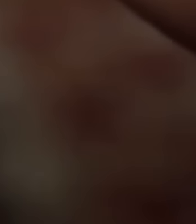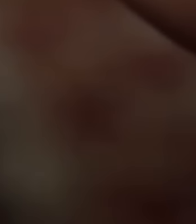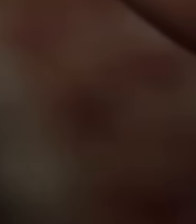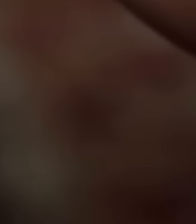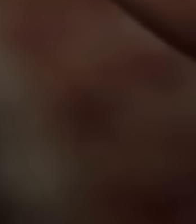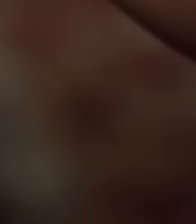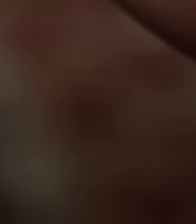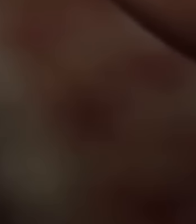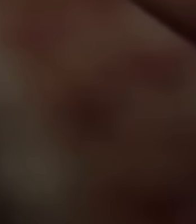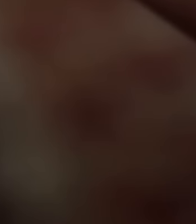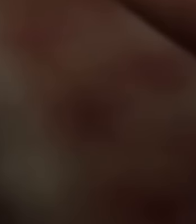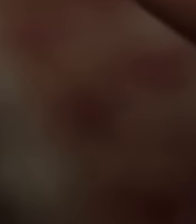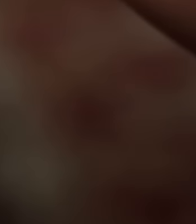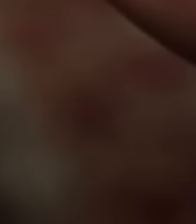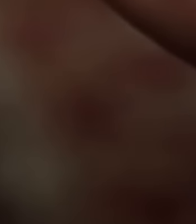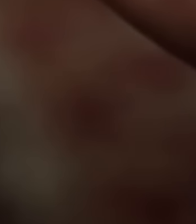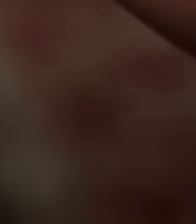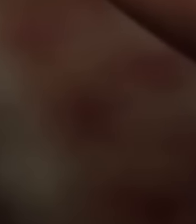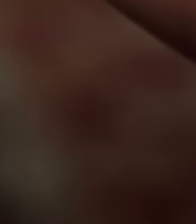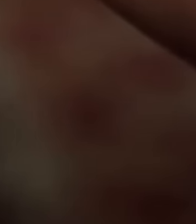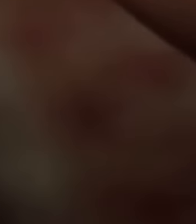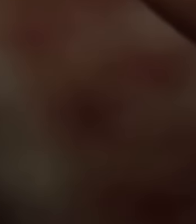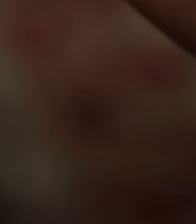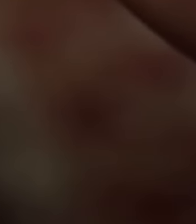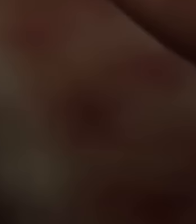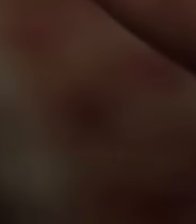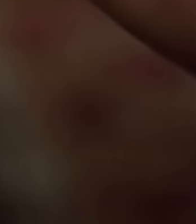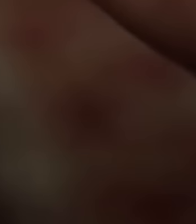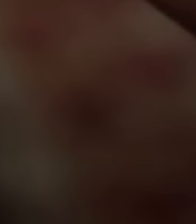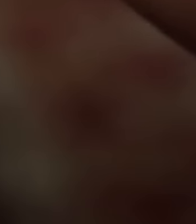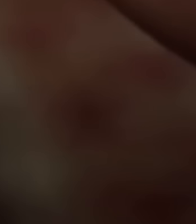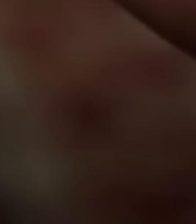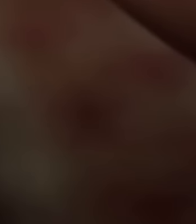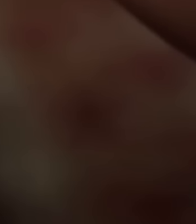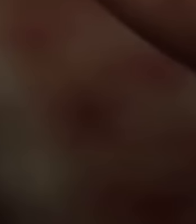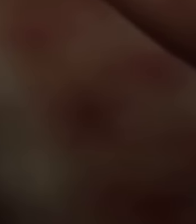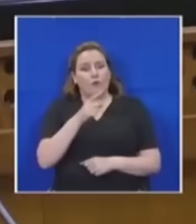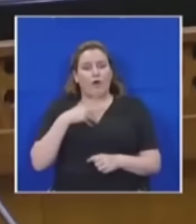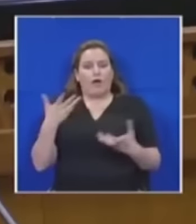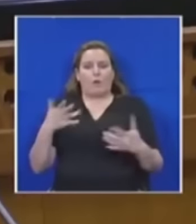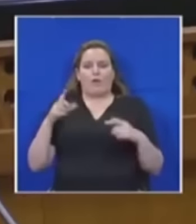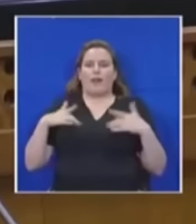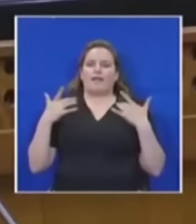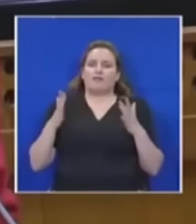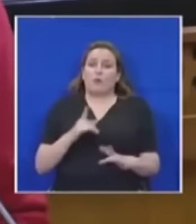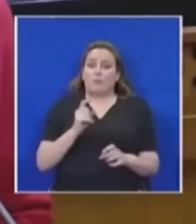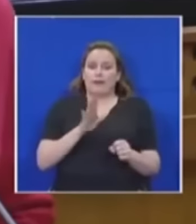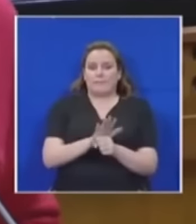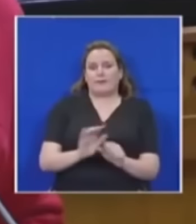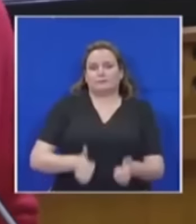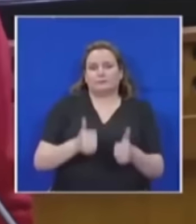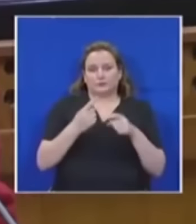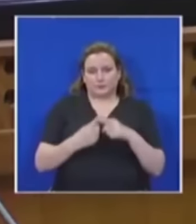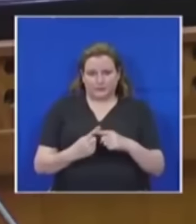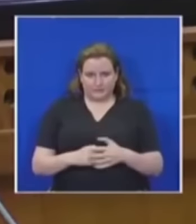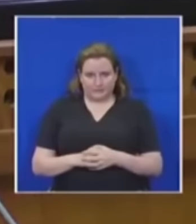menos, ni hay jabón de baño, ni de lavar, ni detergente. Bueno, cada día las menos cosas. And because that is a